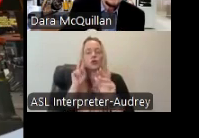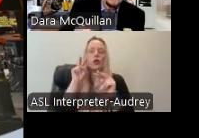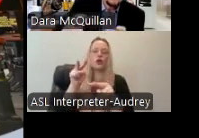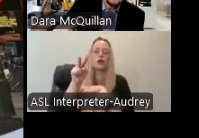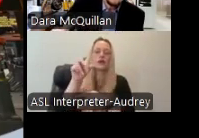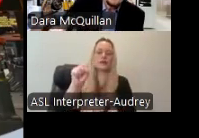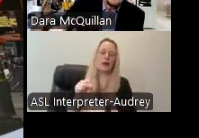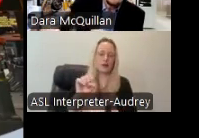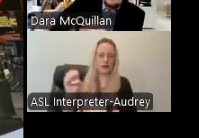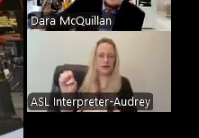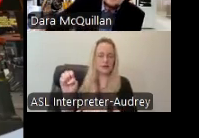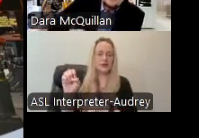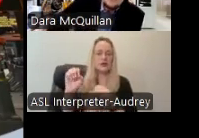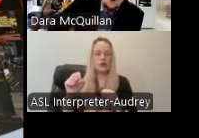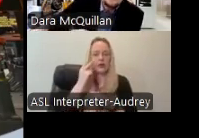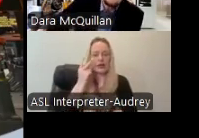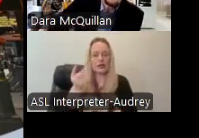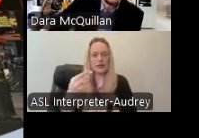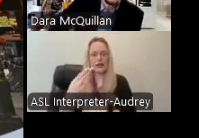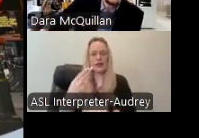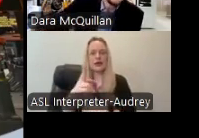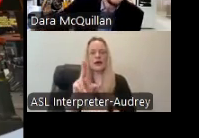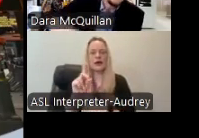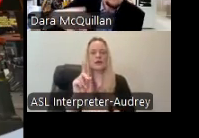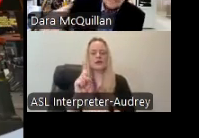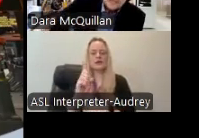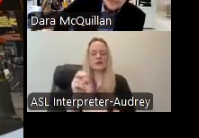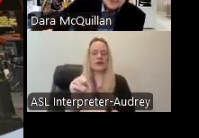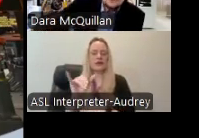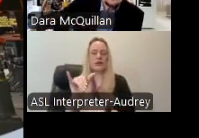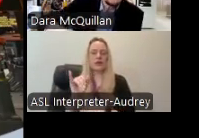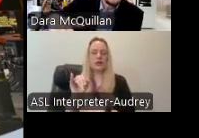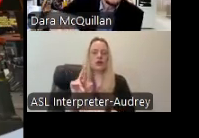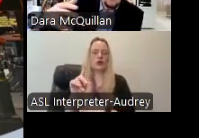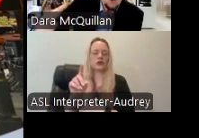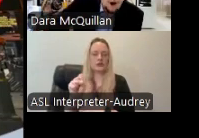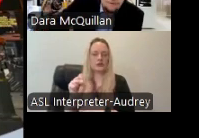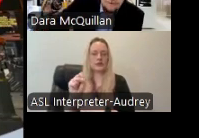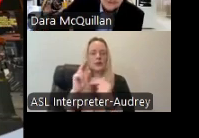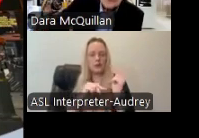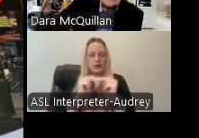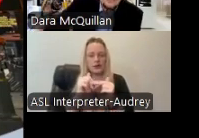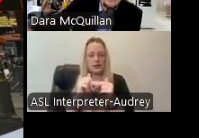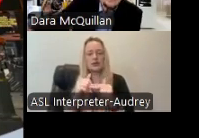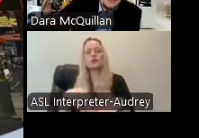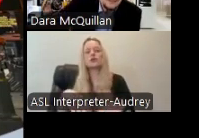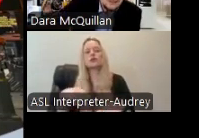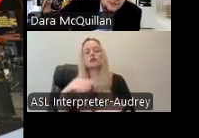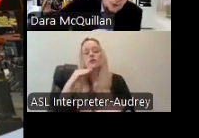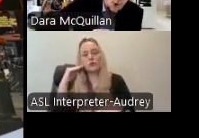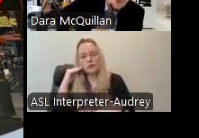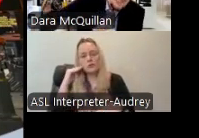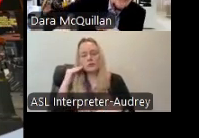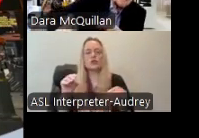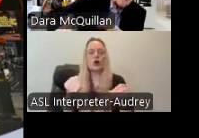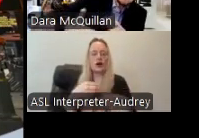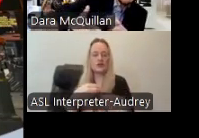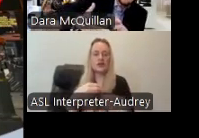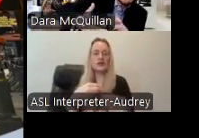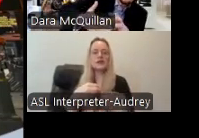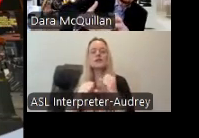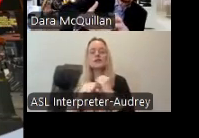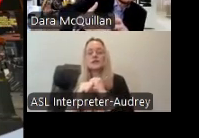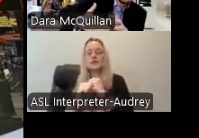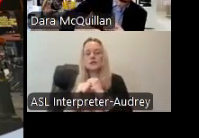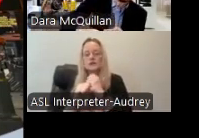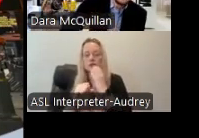southeast, and you can see the Hudson Yards buildings, residential, office, retail, slowly making their